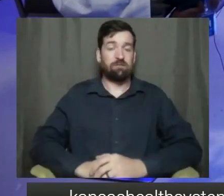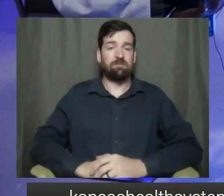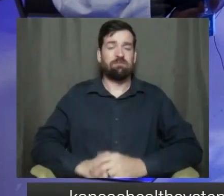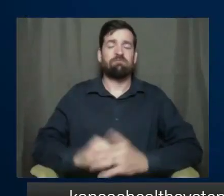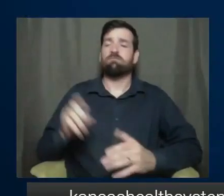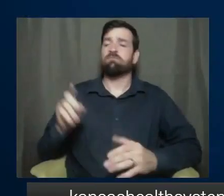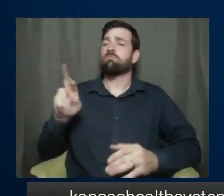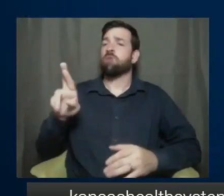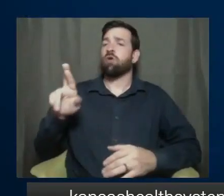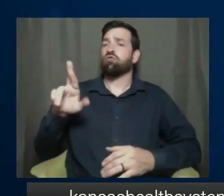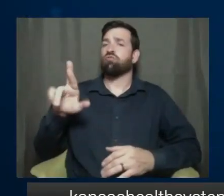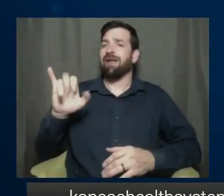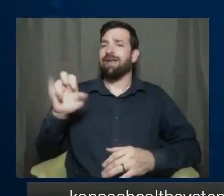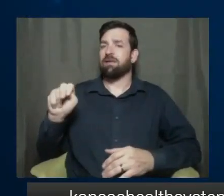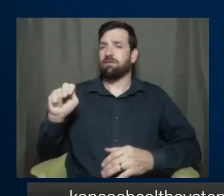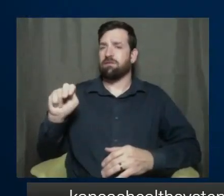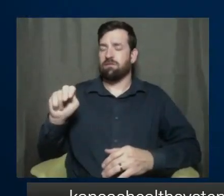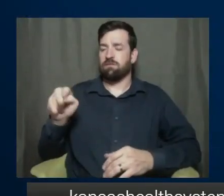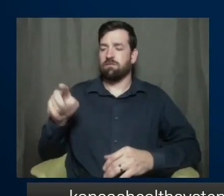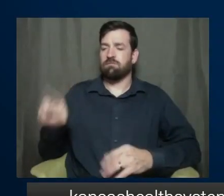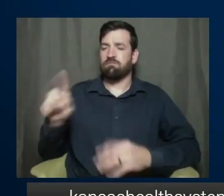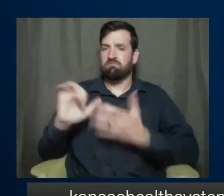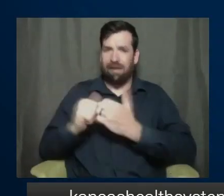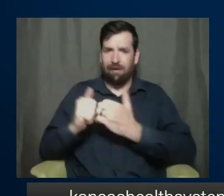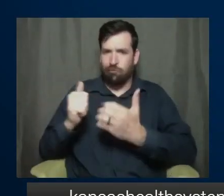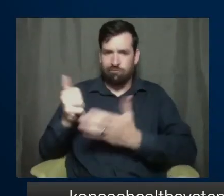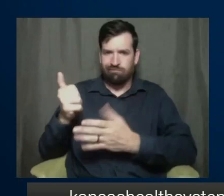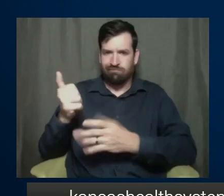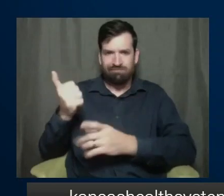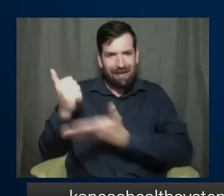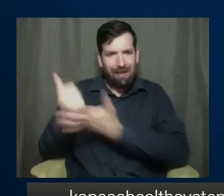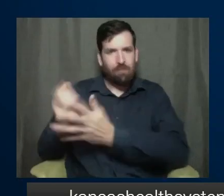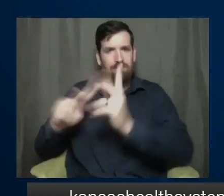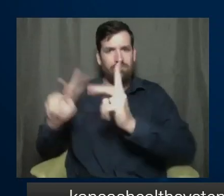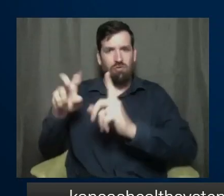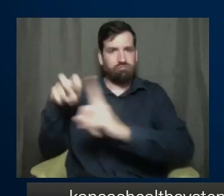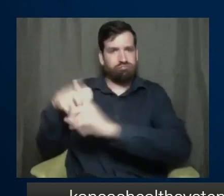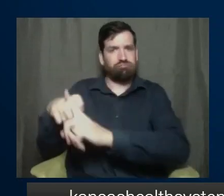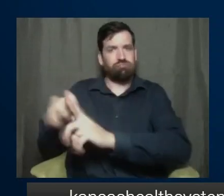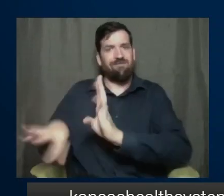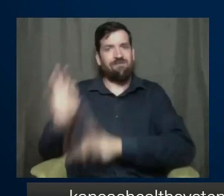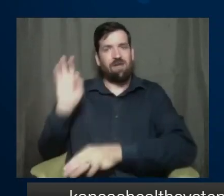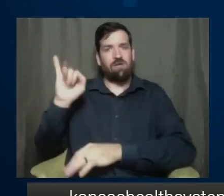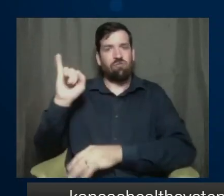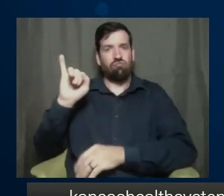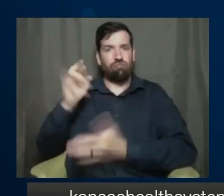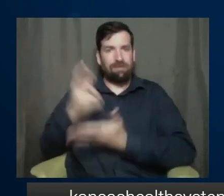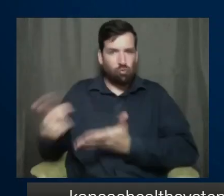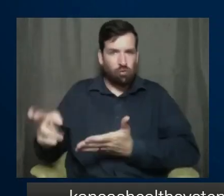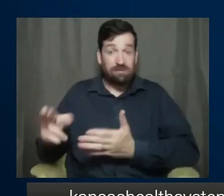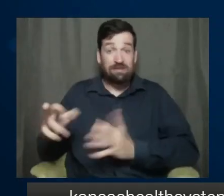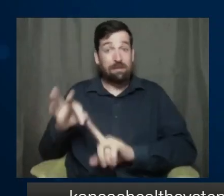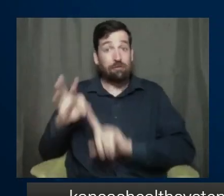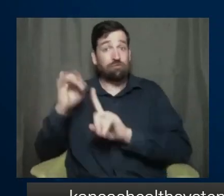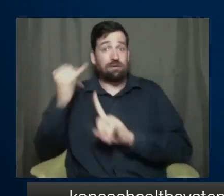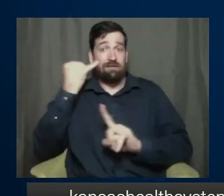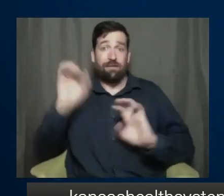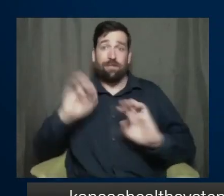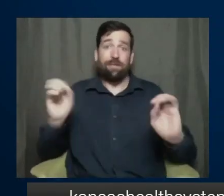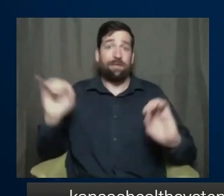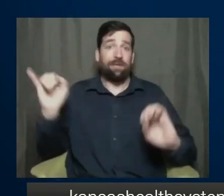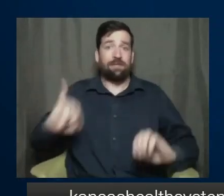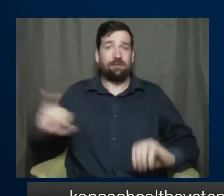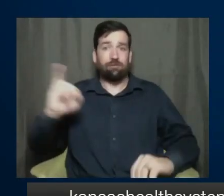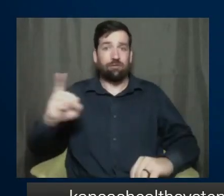are you helping people find those resources, especially when people lack the insurance and lack the know-how on where